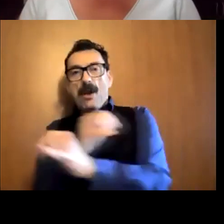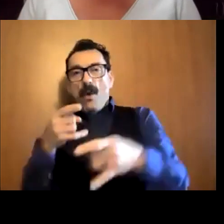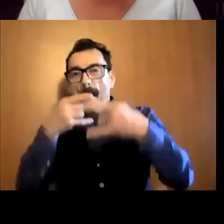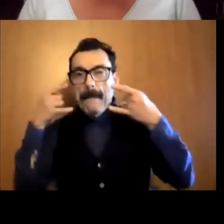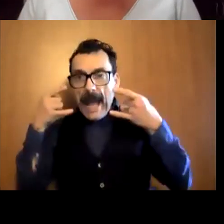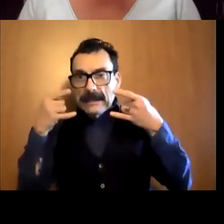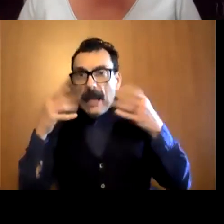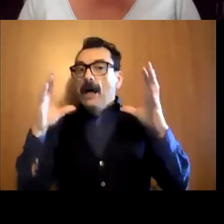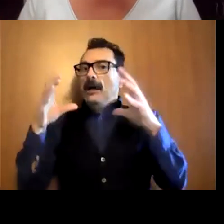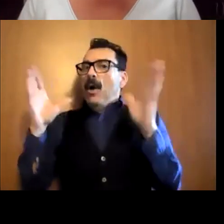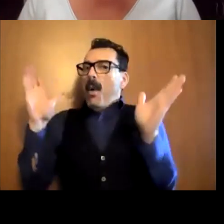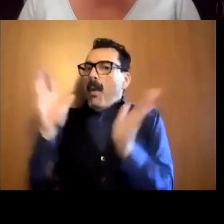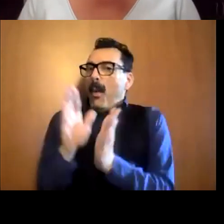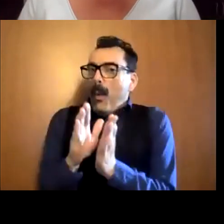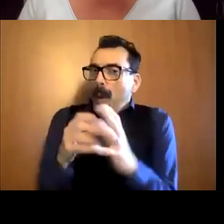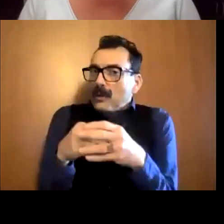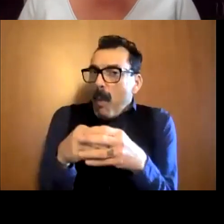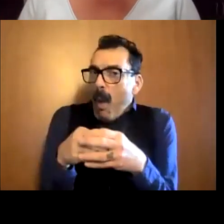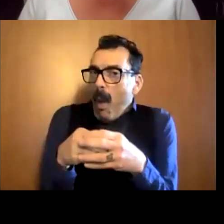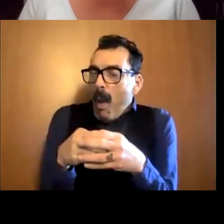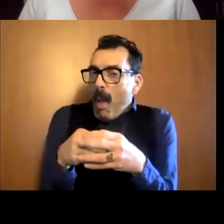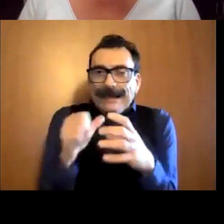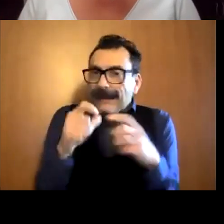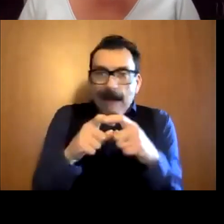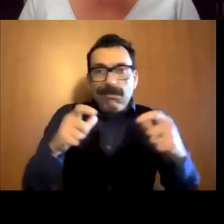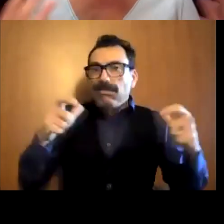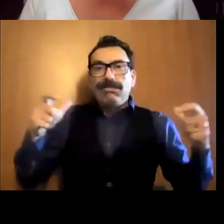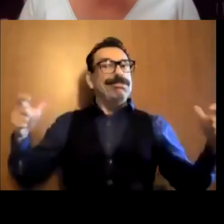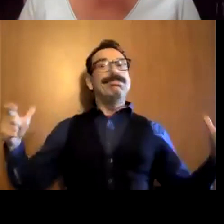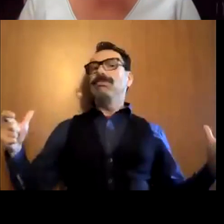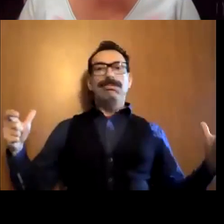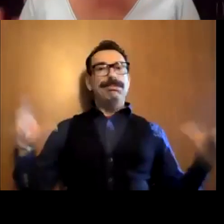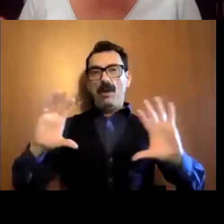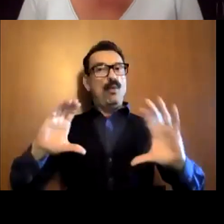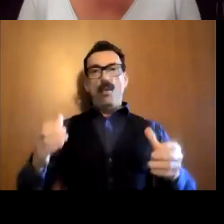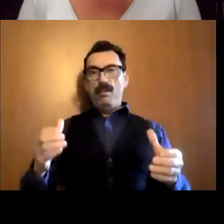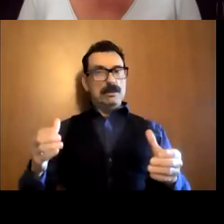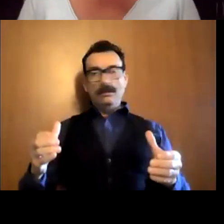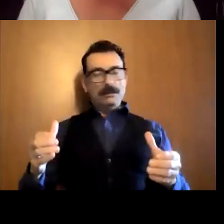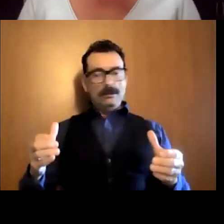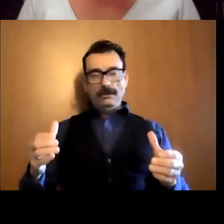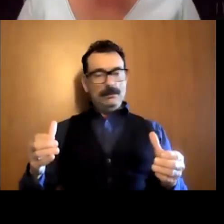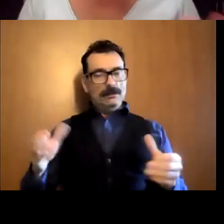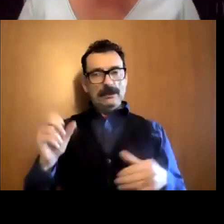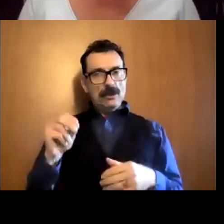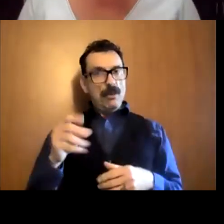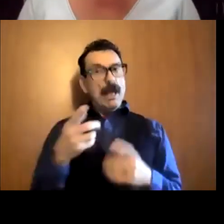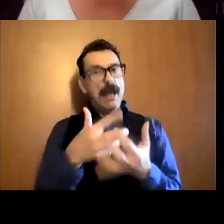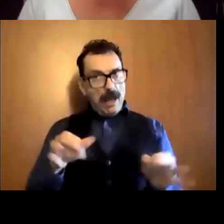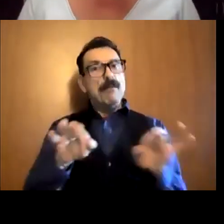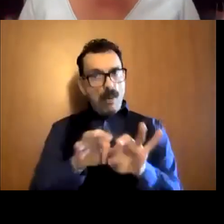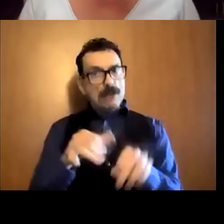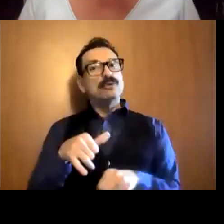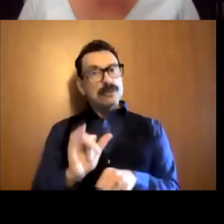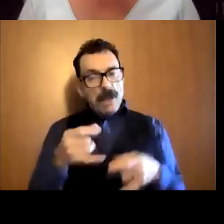parties, and we're not talking about being in public places. In public places, you still should wear a mask. And you just have to remember, again, like being a vaccine